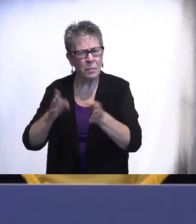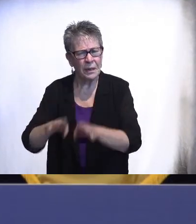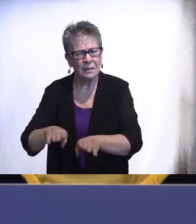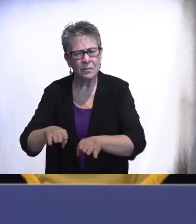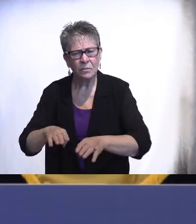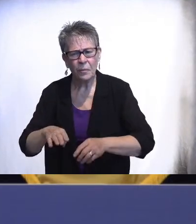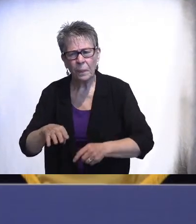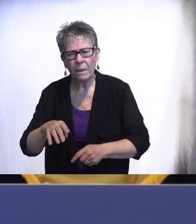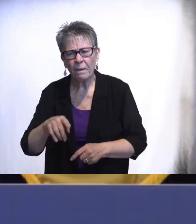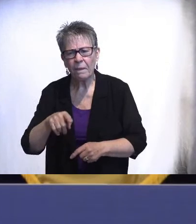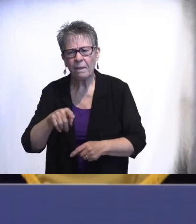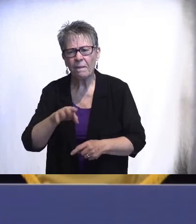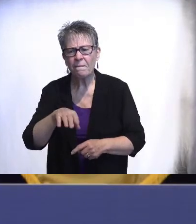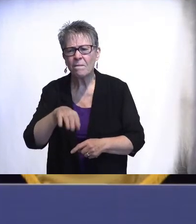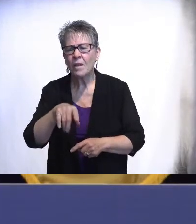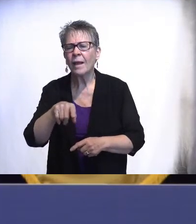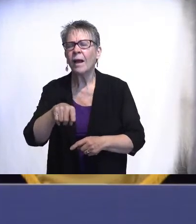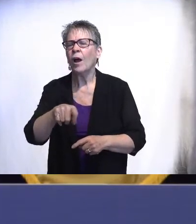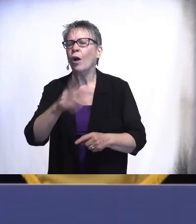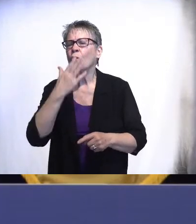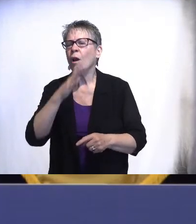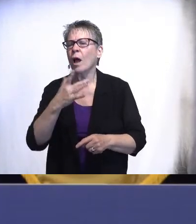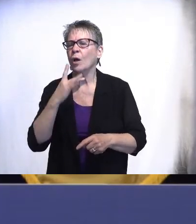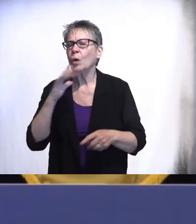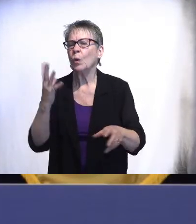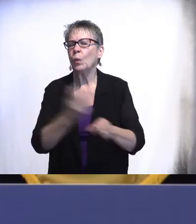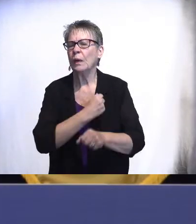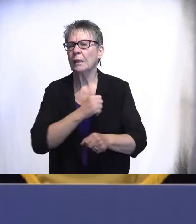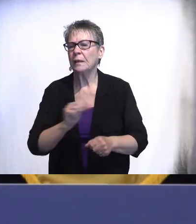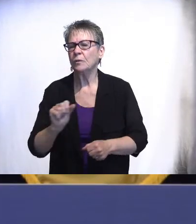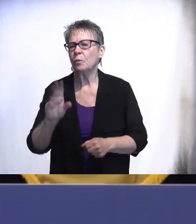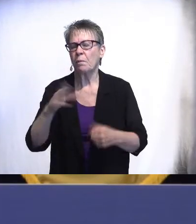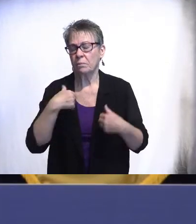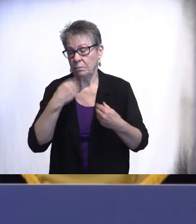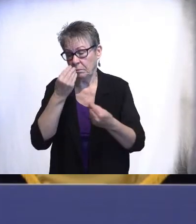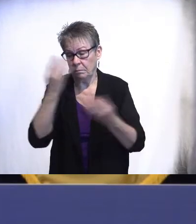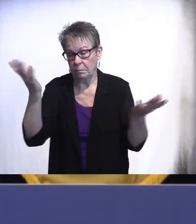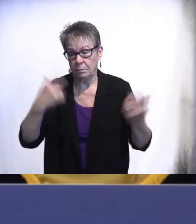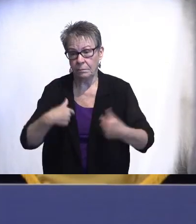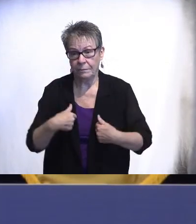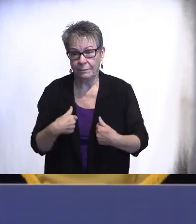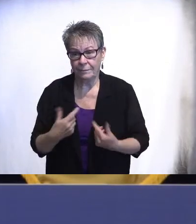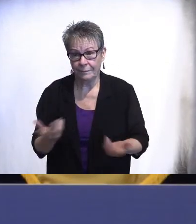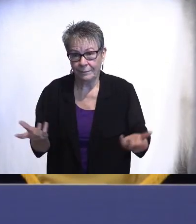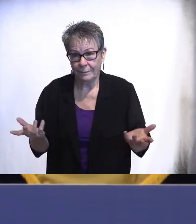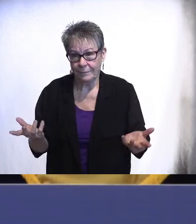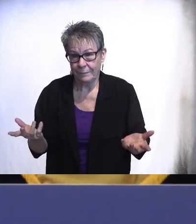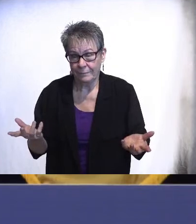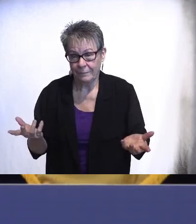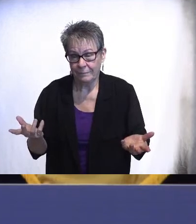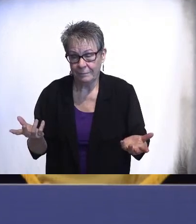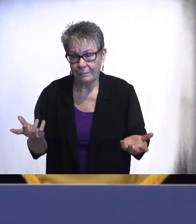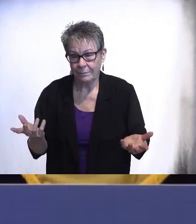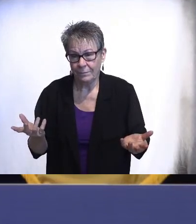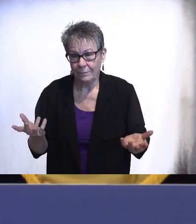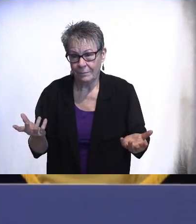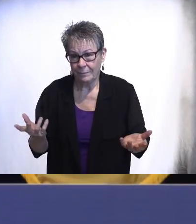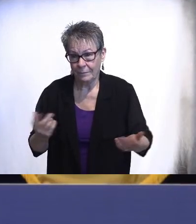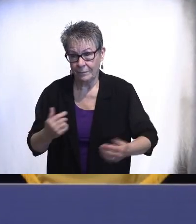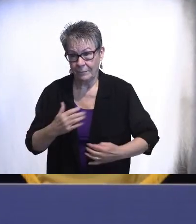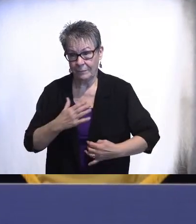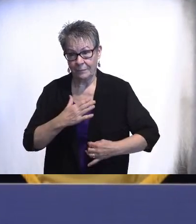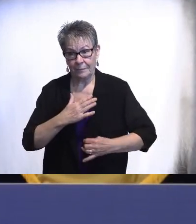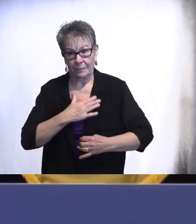Okay. Whatever you do, don't go out on a limb. All right. You previously mentioned... Rams by 4, by the way, is the line. All